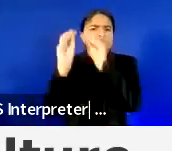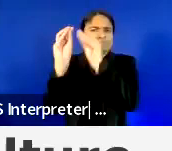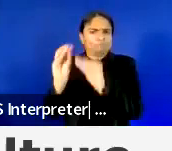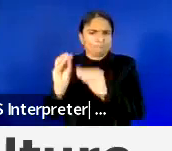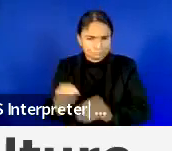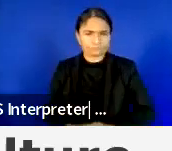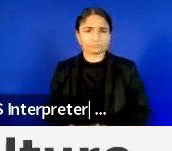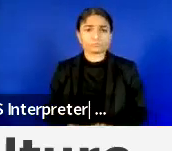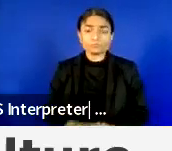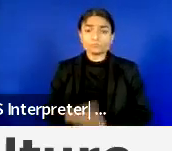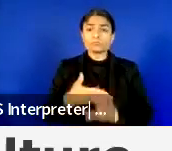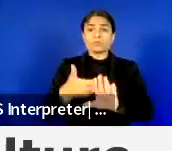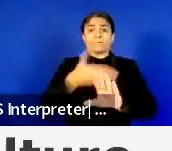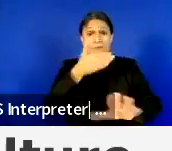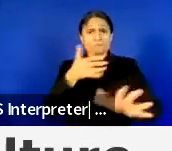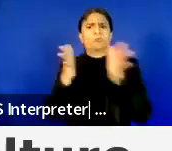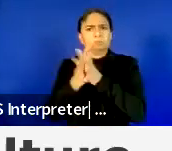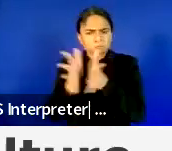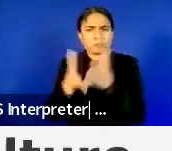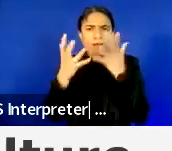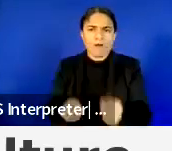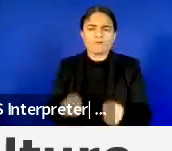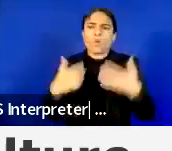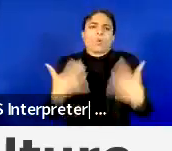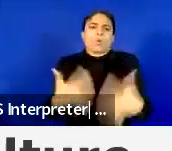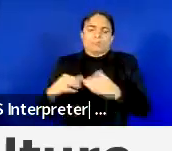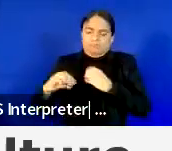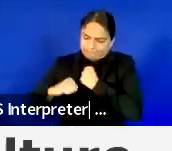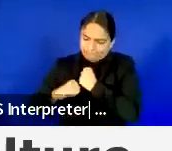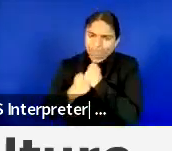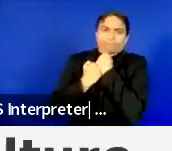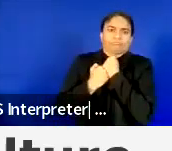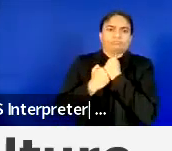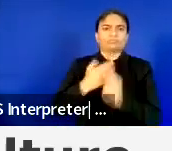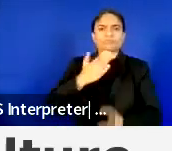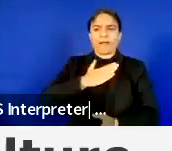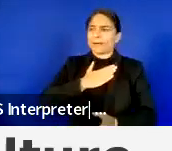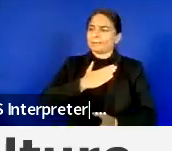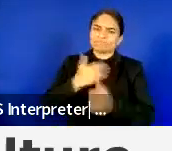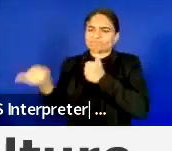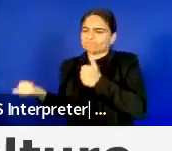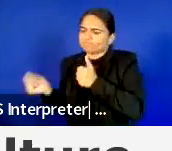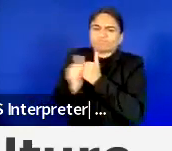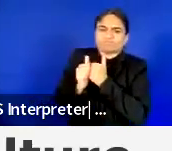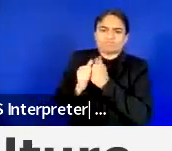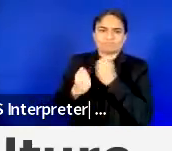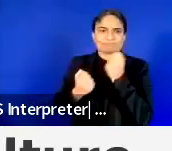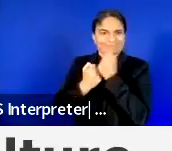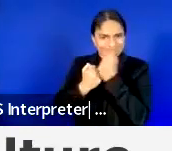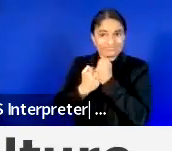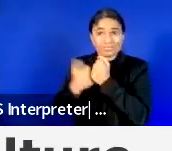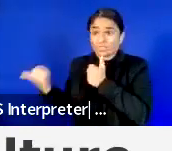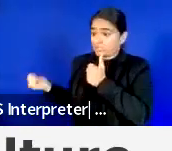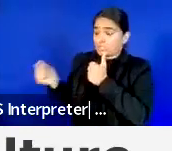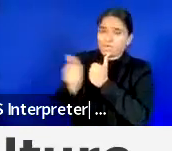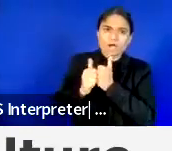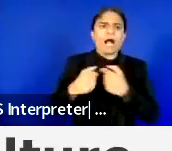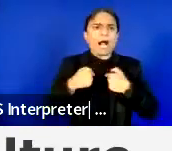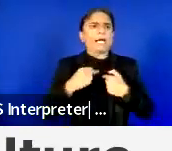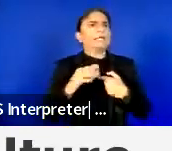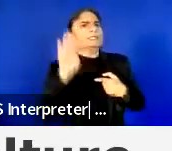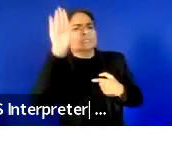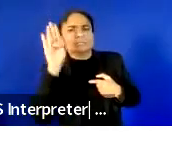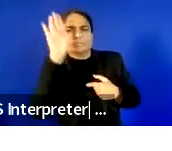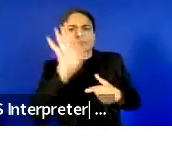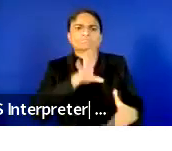personal assistant who really supportive my effective participation during the conference. Next slide, please.